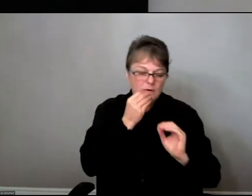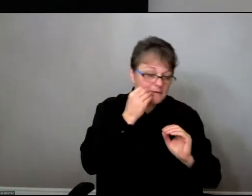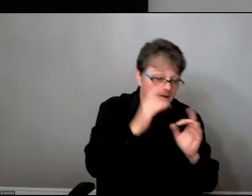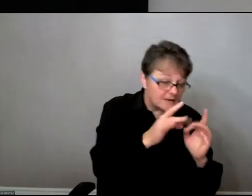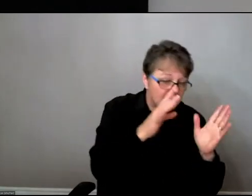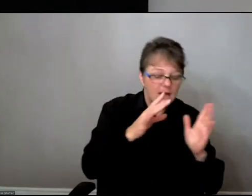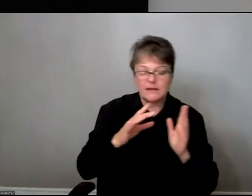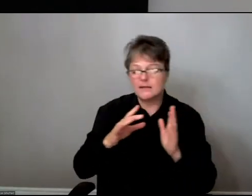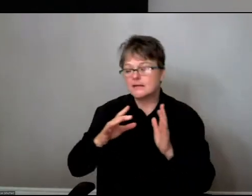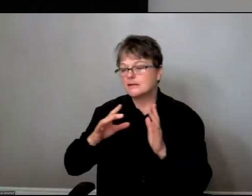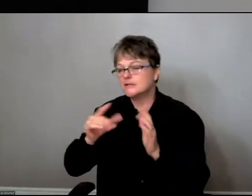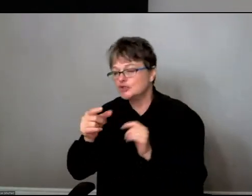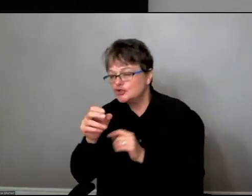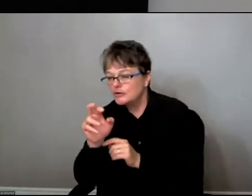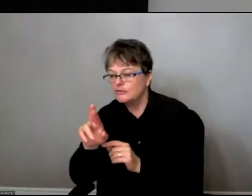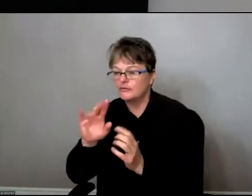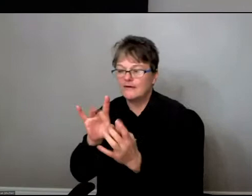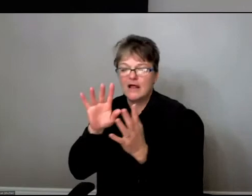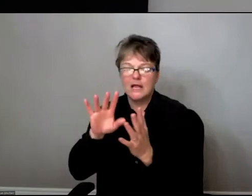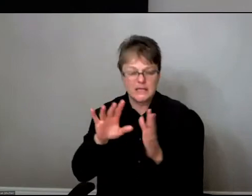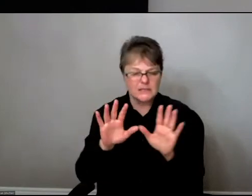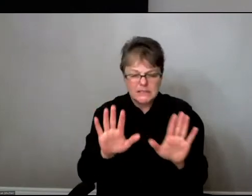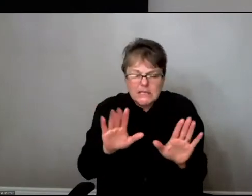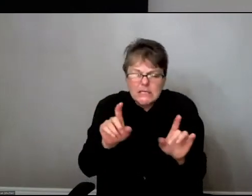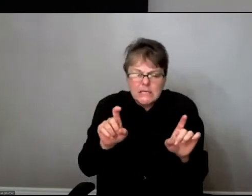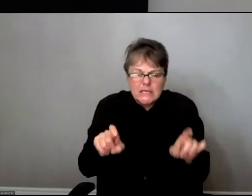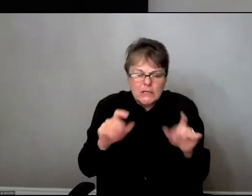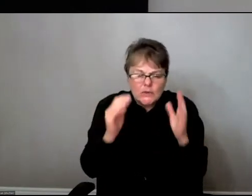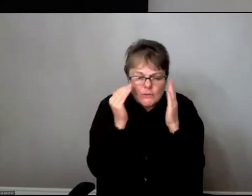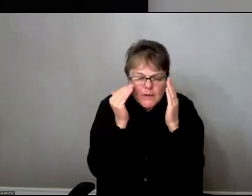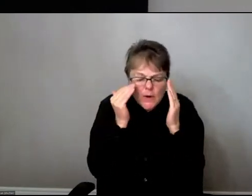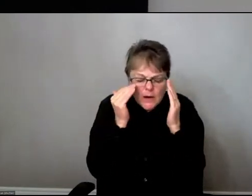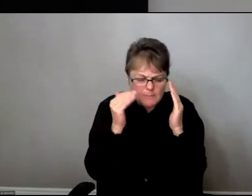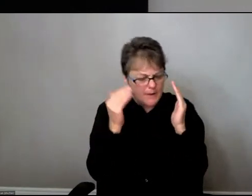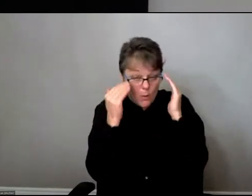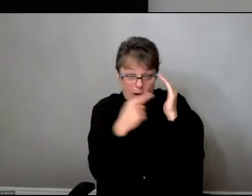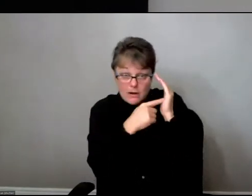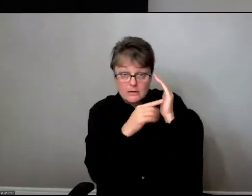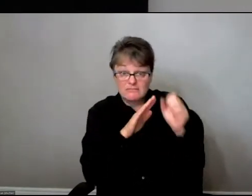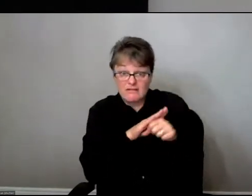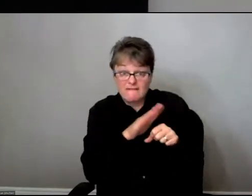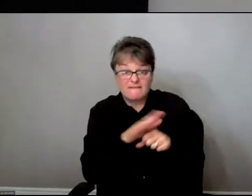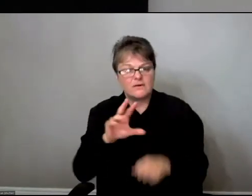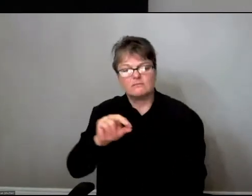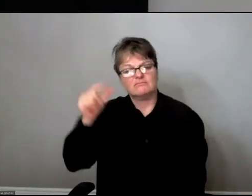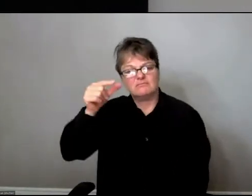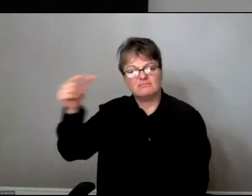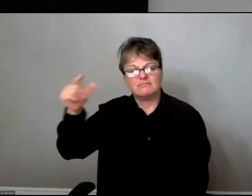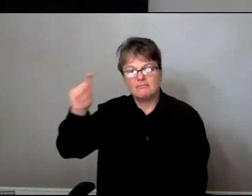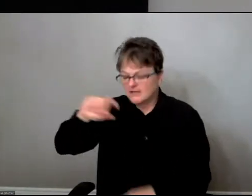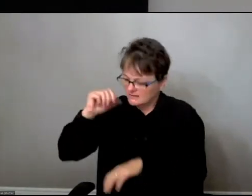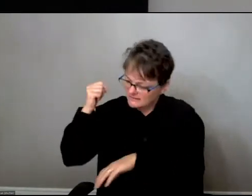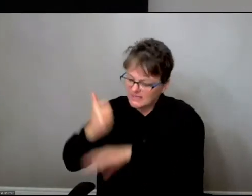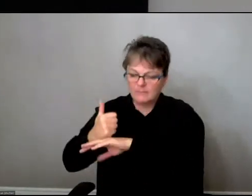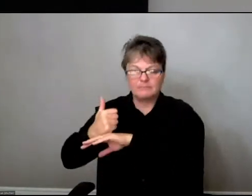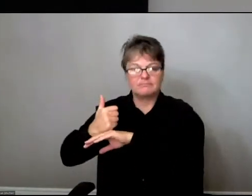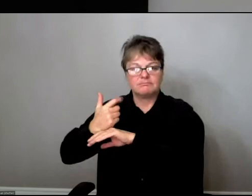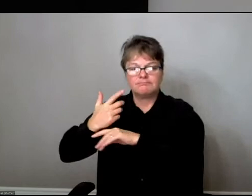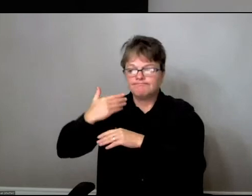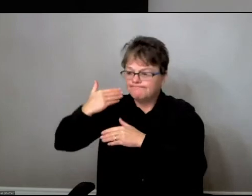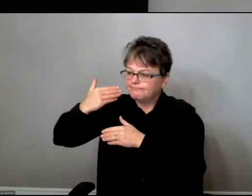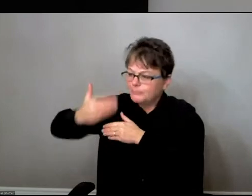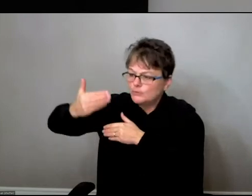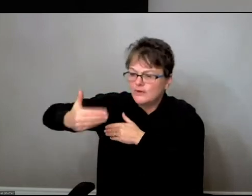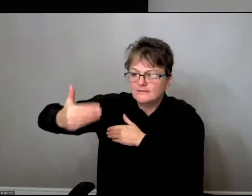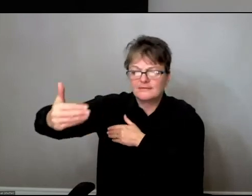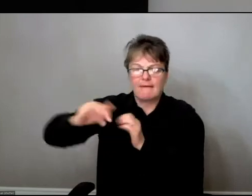enough. Government needs to make this a priority and put measures in place to protect us. This is